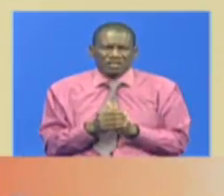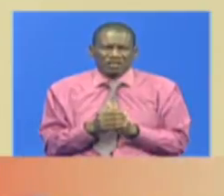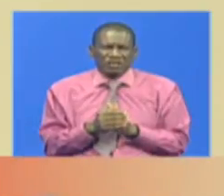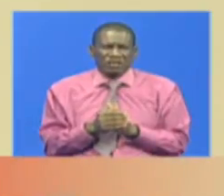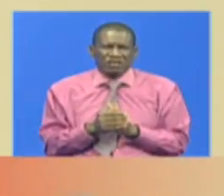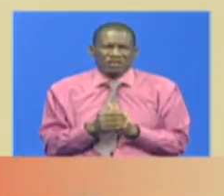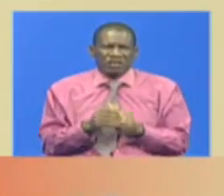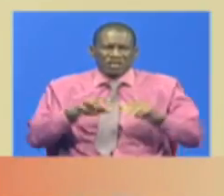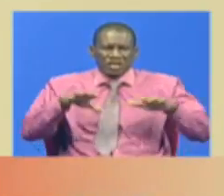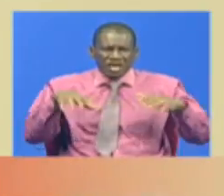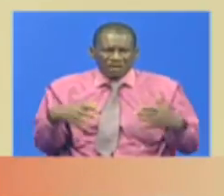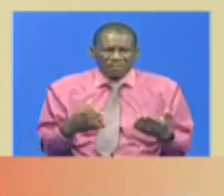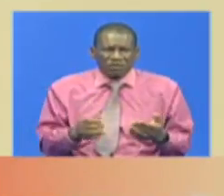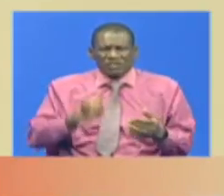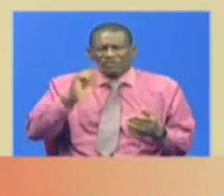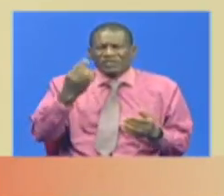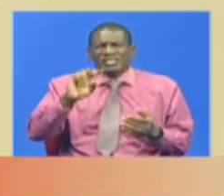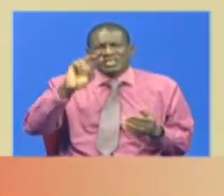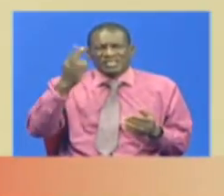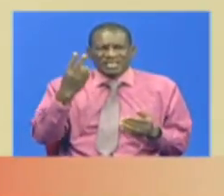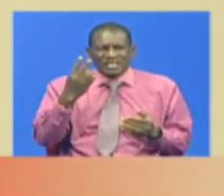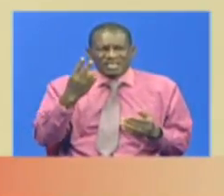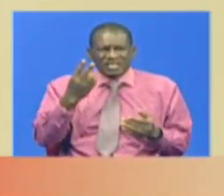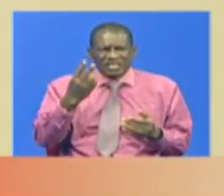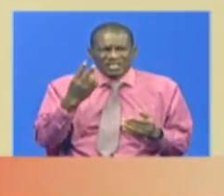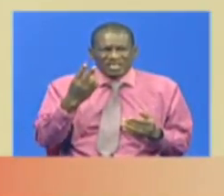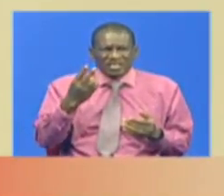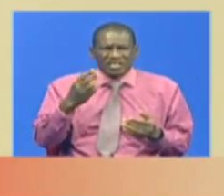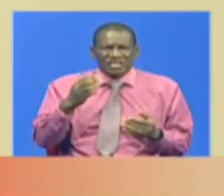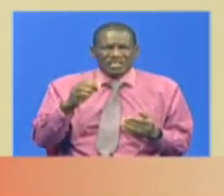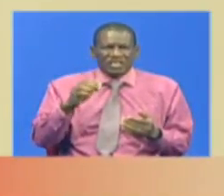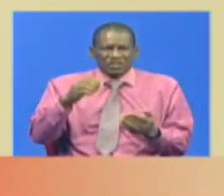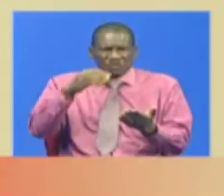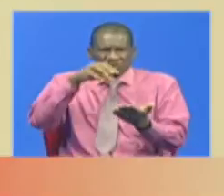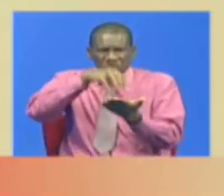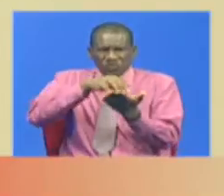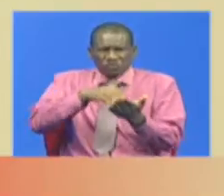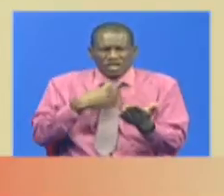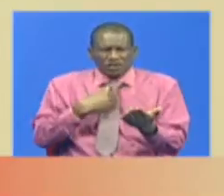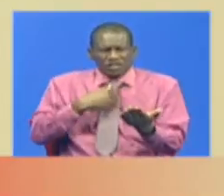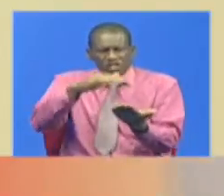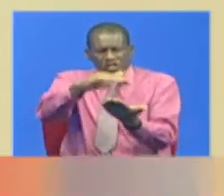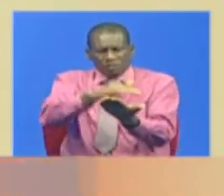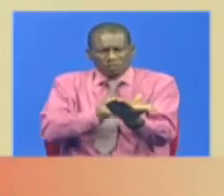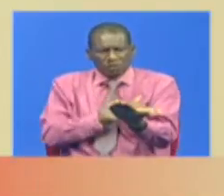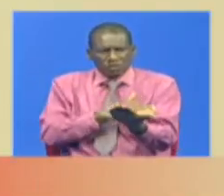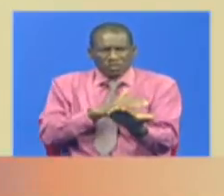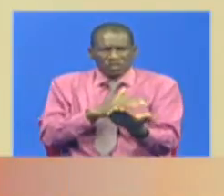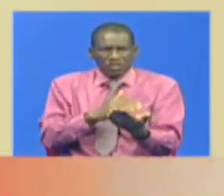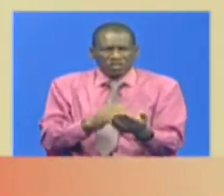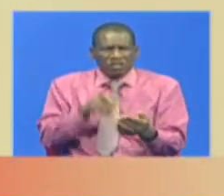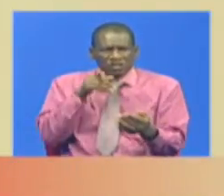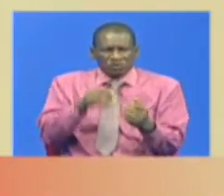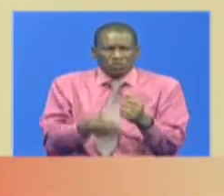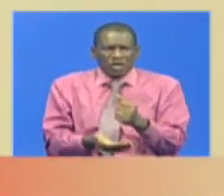On the first and second count, this court agrees that a pre-sentence report could help it arrive